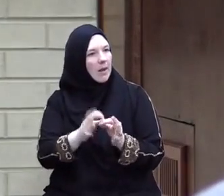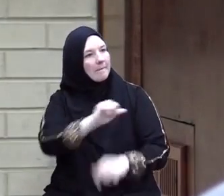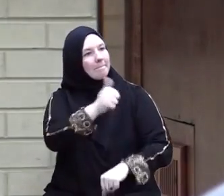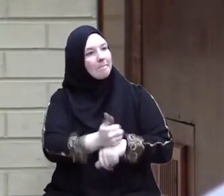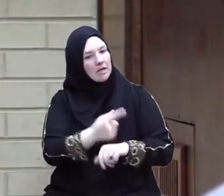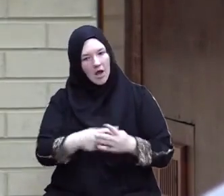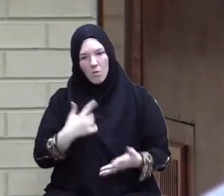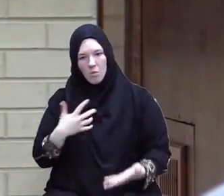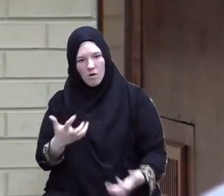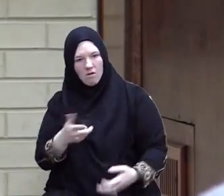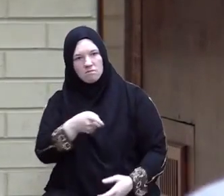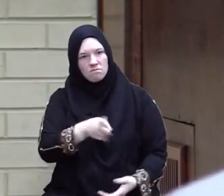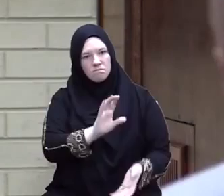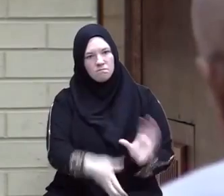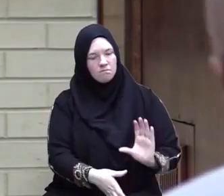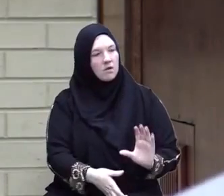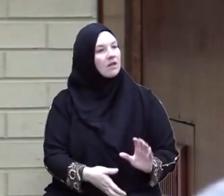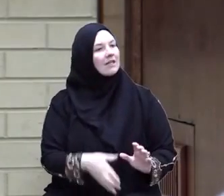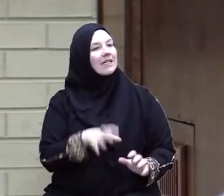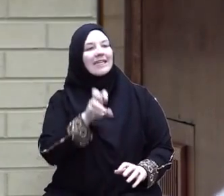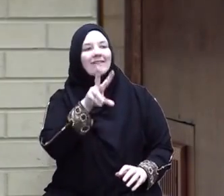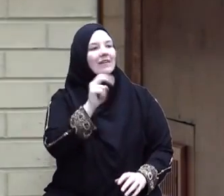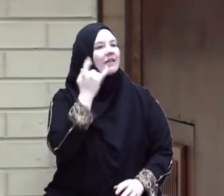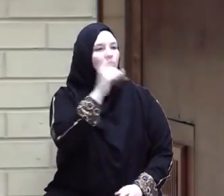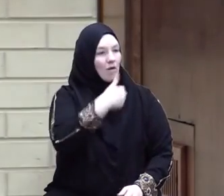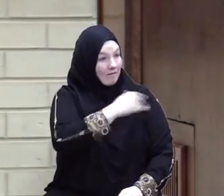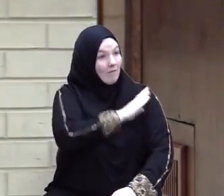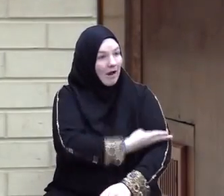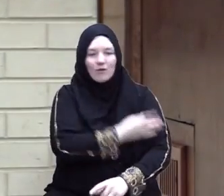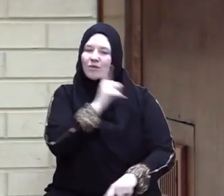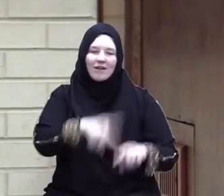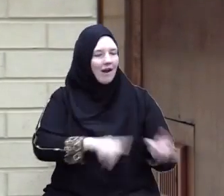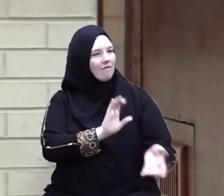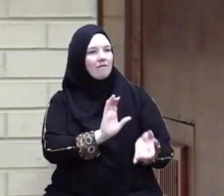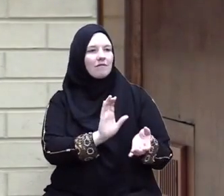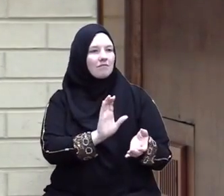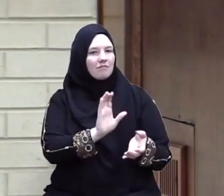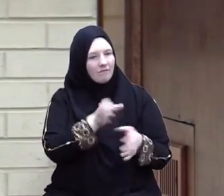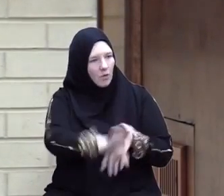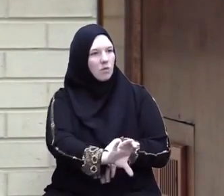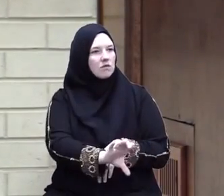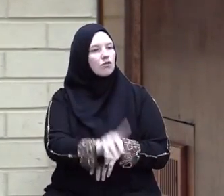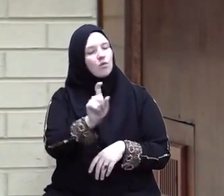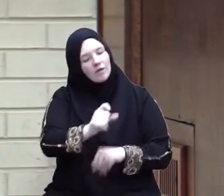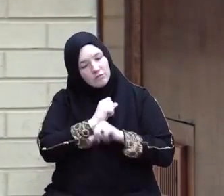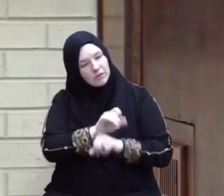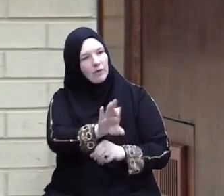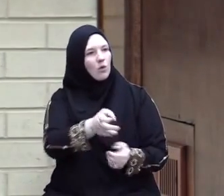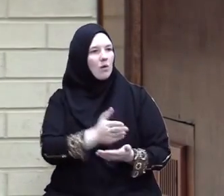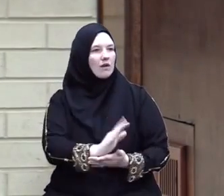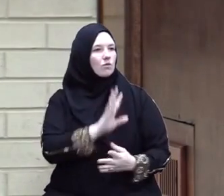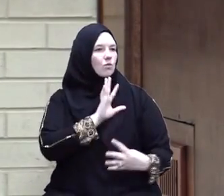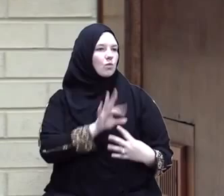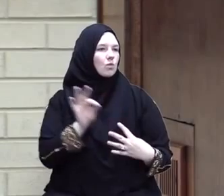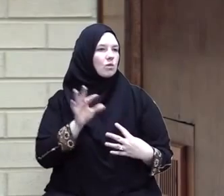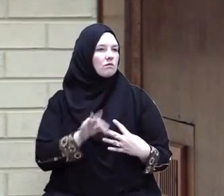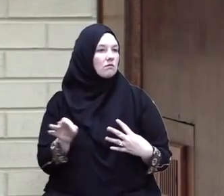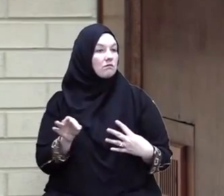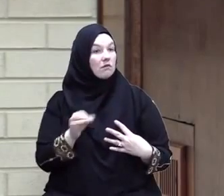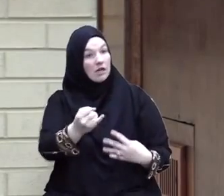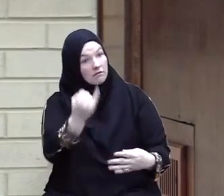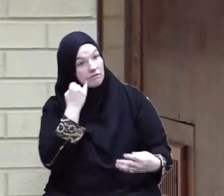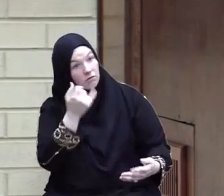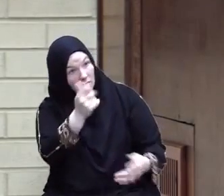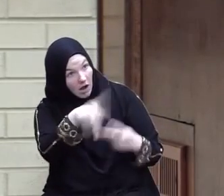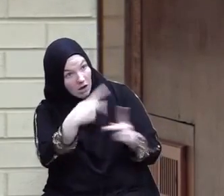based on what you want, even if you have the power to. You have to protect everybody's rights. So those choices